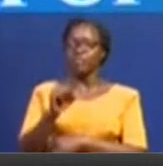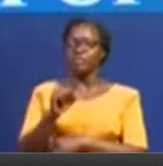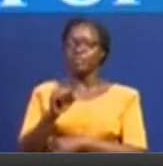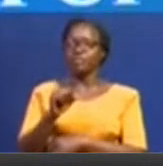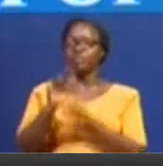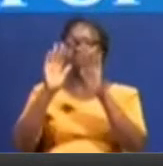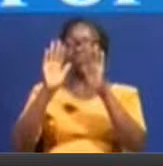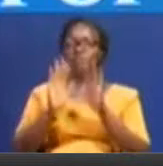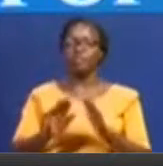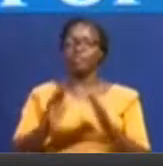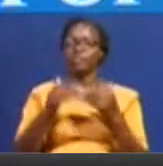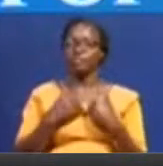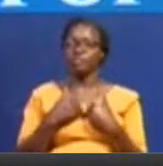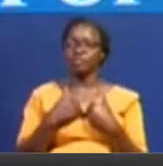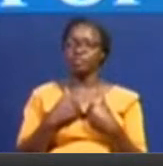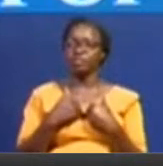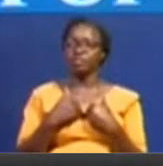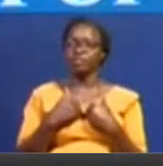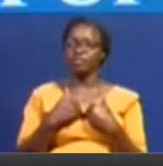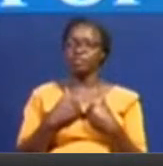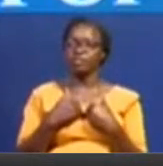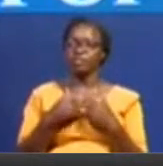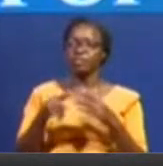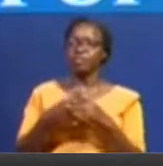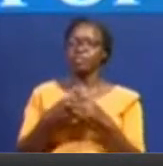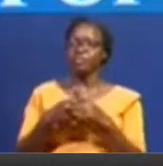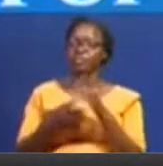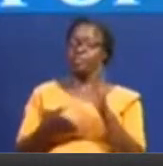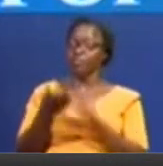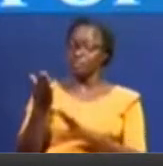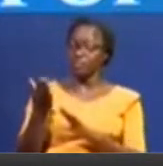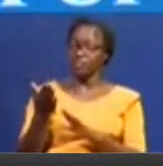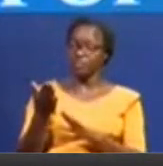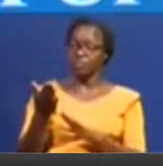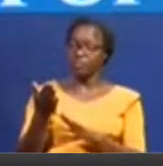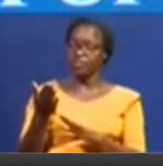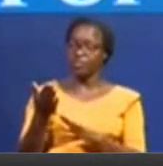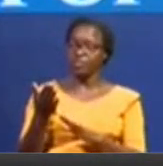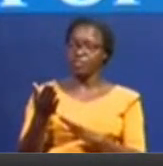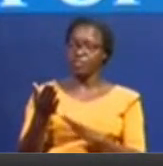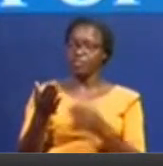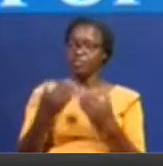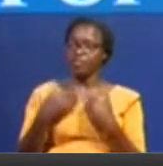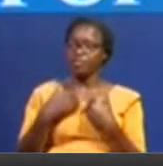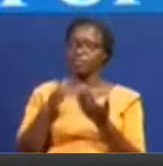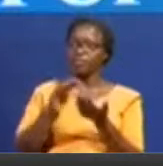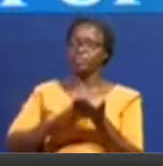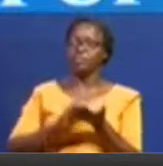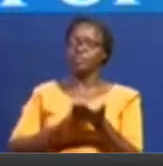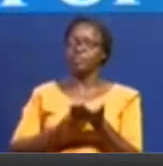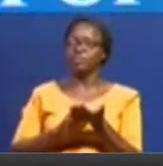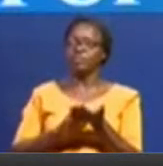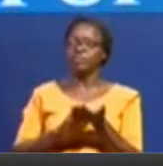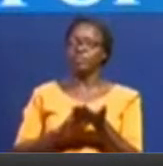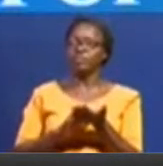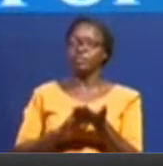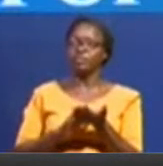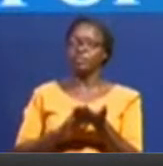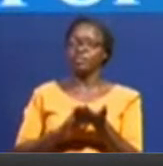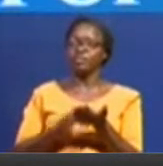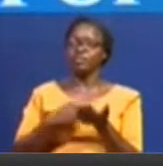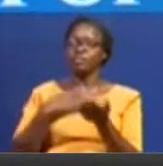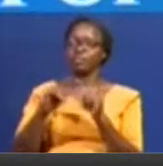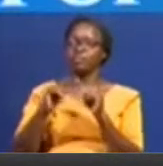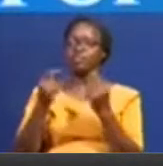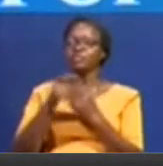is important to have to start immediately. And I would suggest, of course, to my